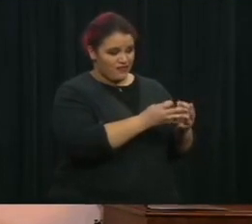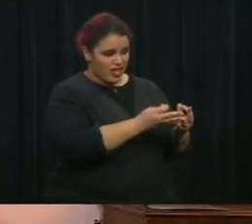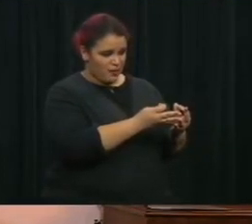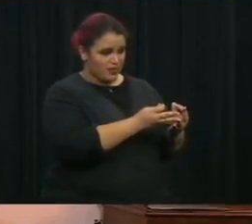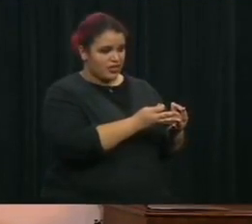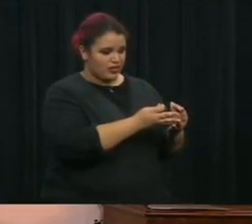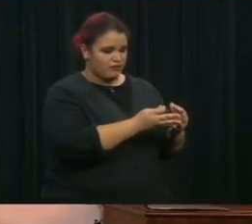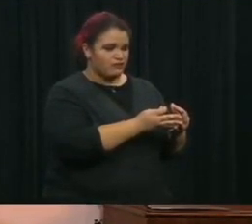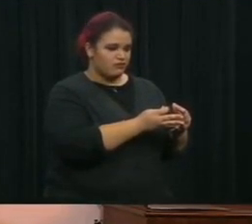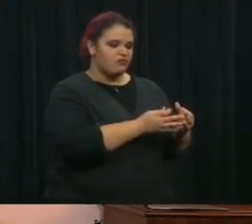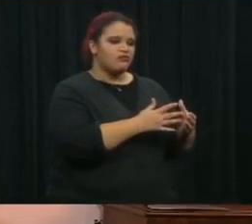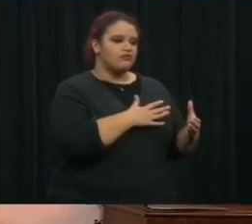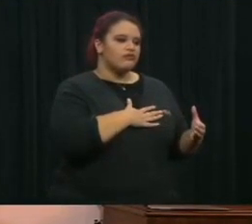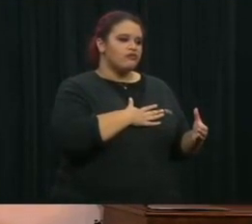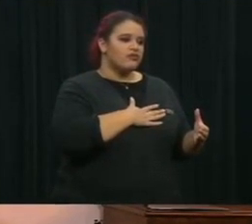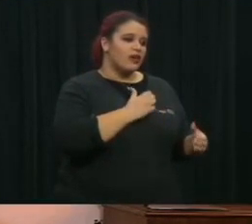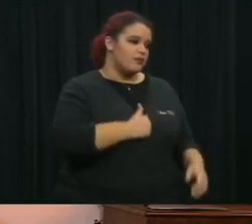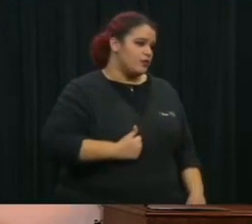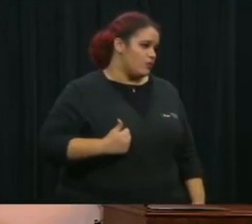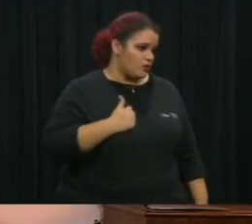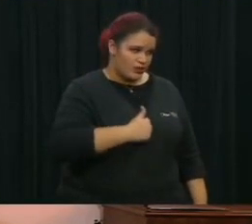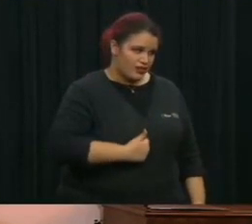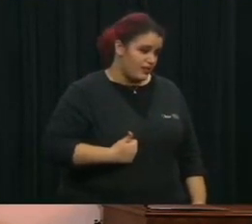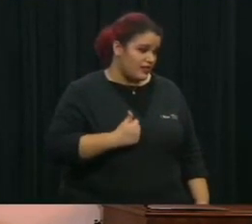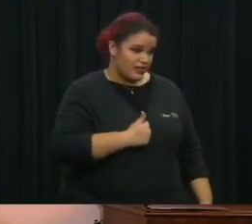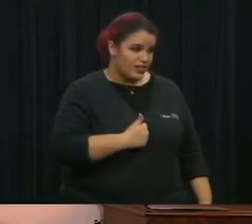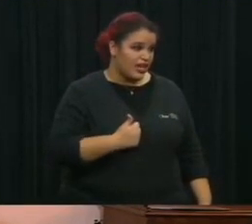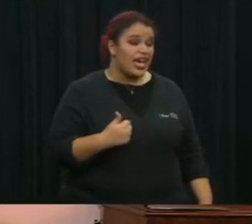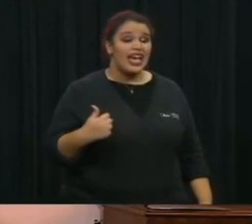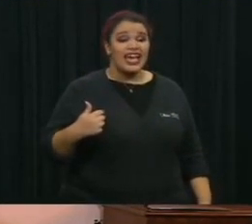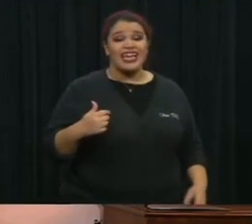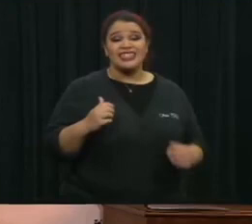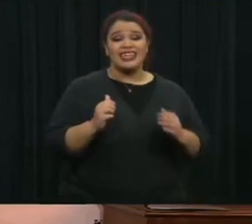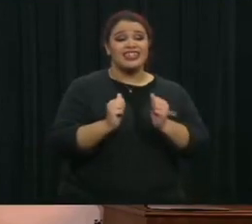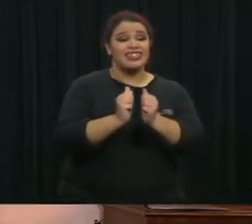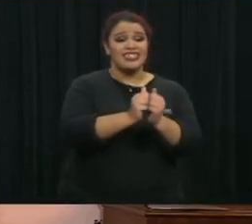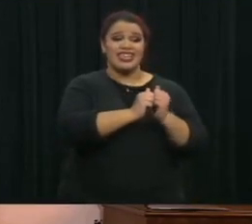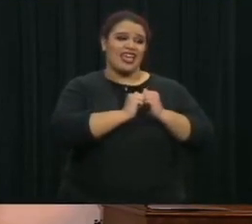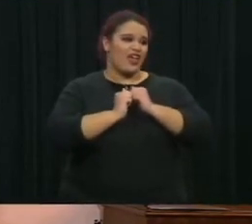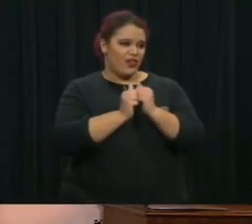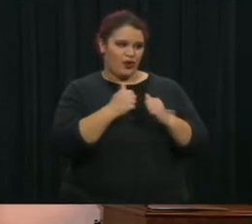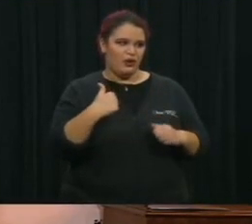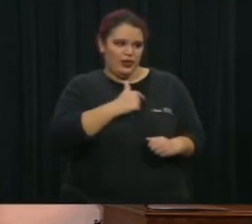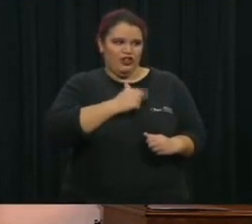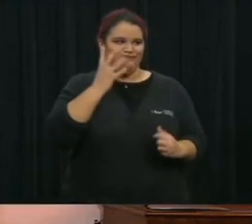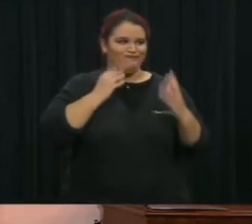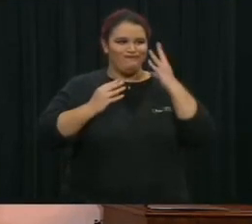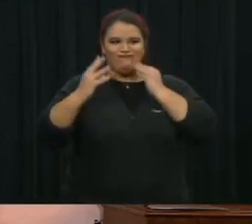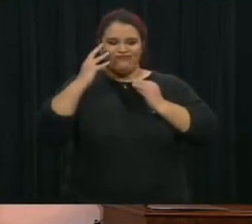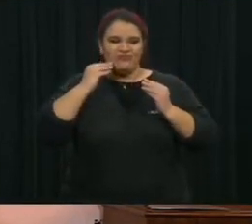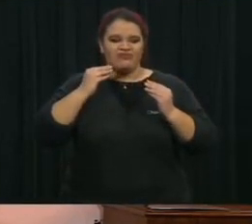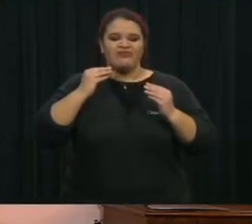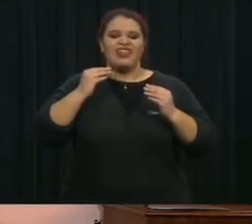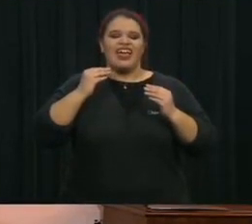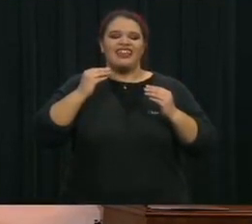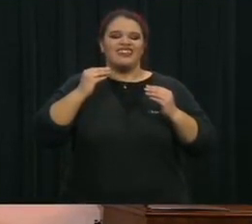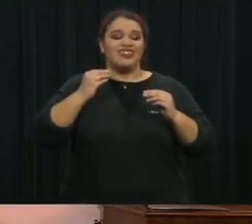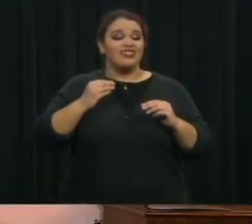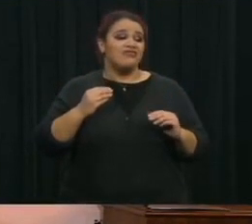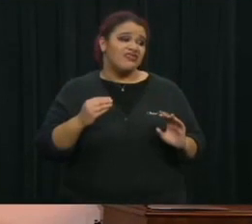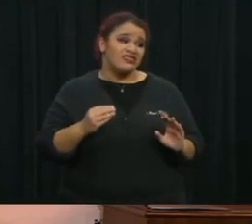family that we're all going through this together. Every single life matters, and